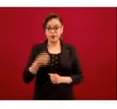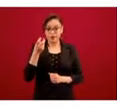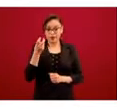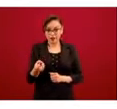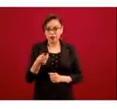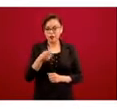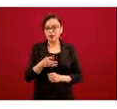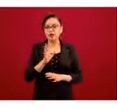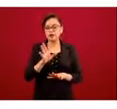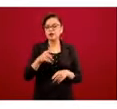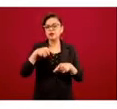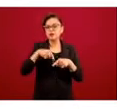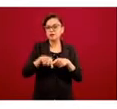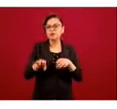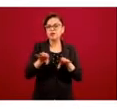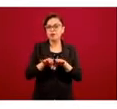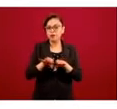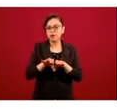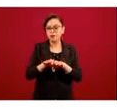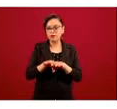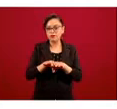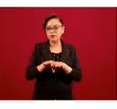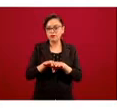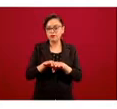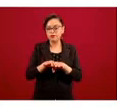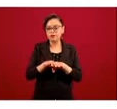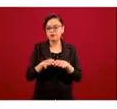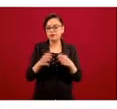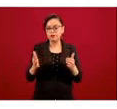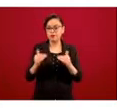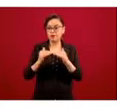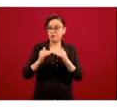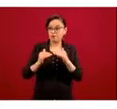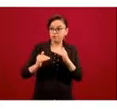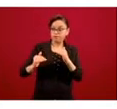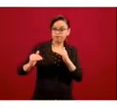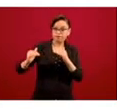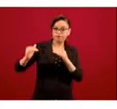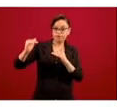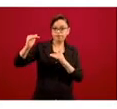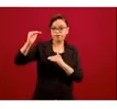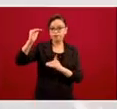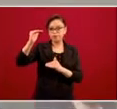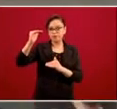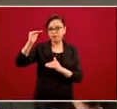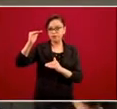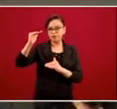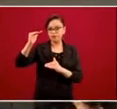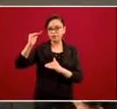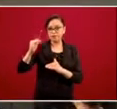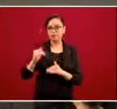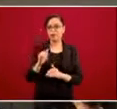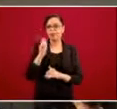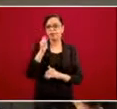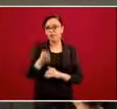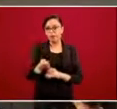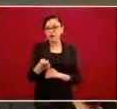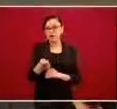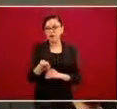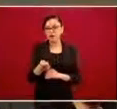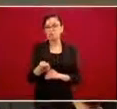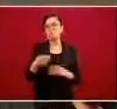ago because of the influenza pandemic of 2009. We've been saying that because of the use of this model, there is